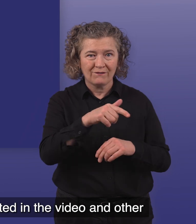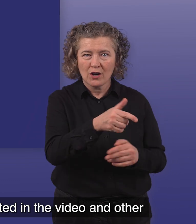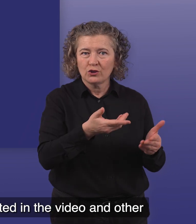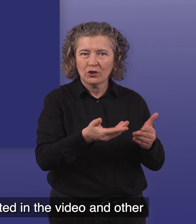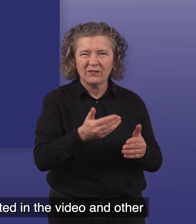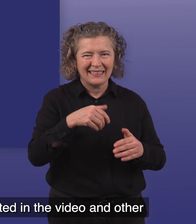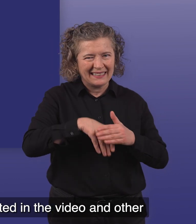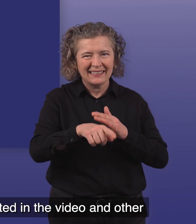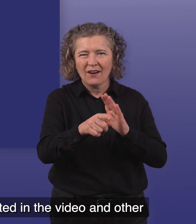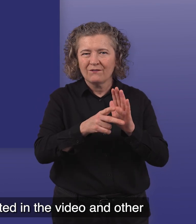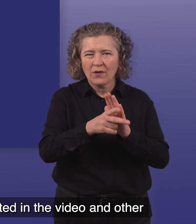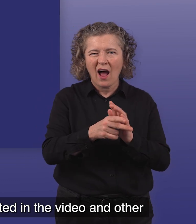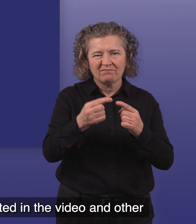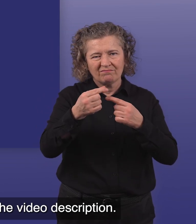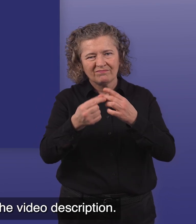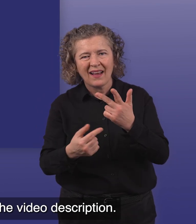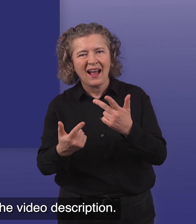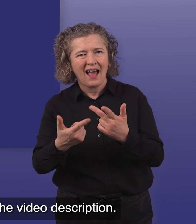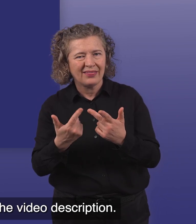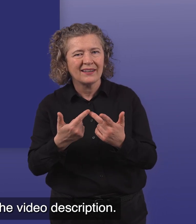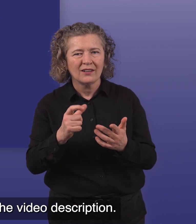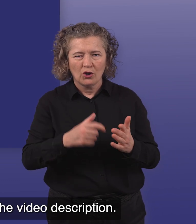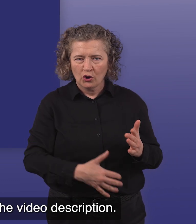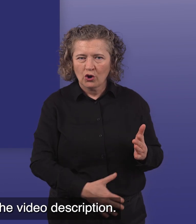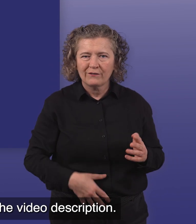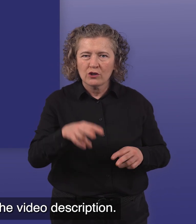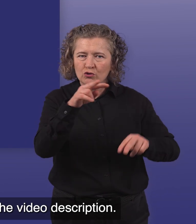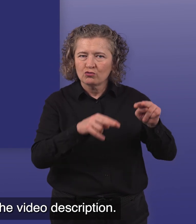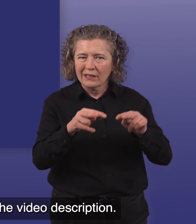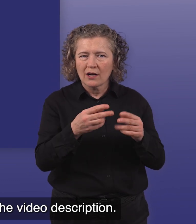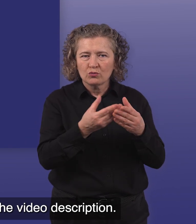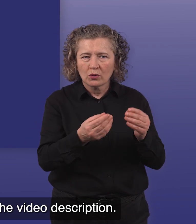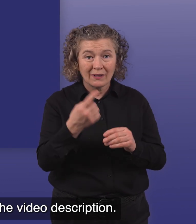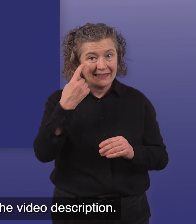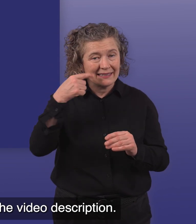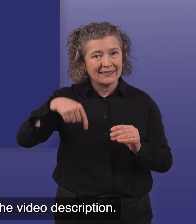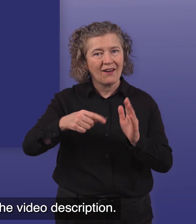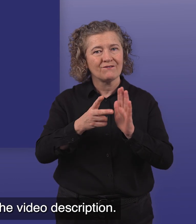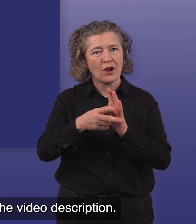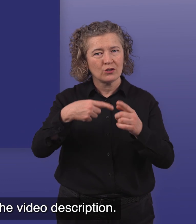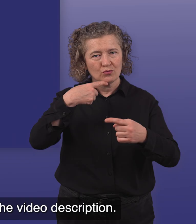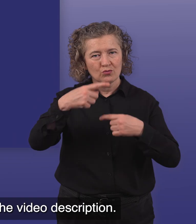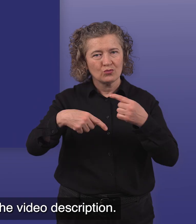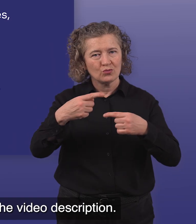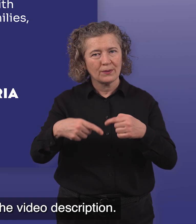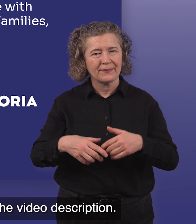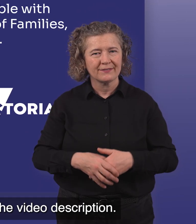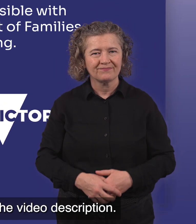services listed in the video and other cervical screening resources, see the video description.